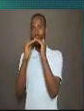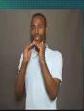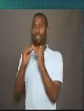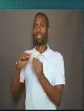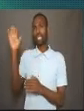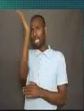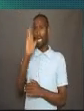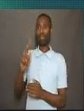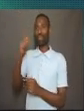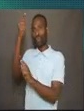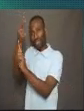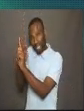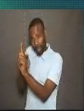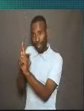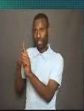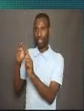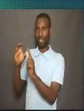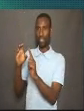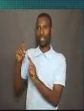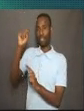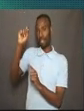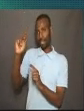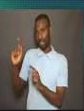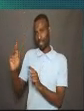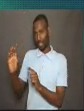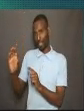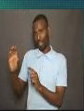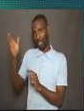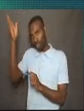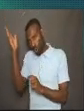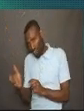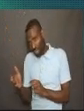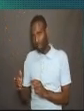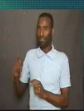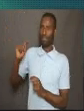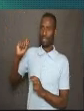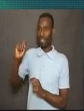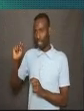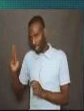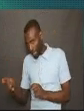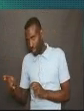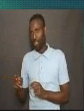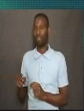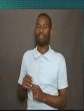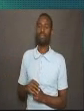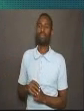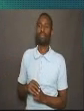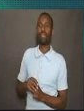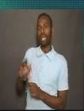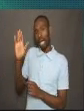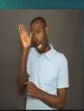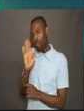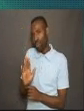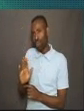absolute temperature of the heat sink, Tc, over the